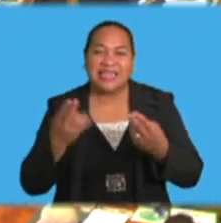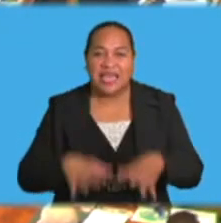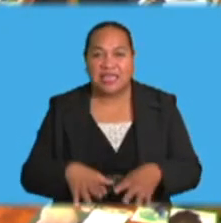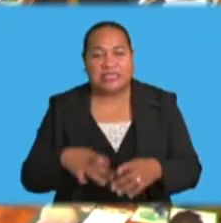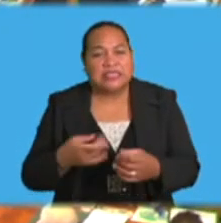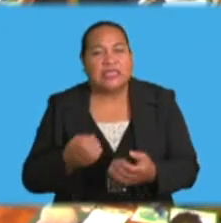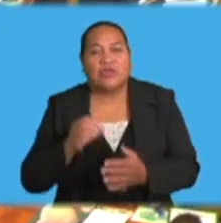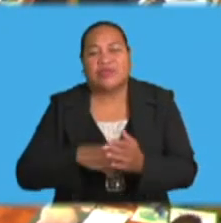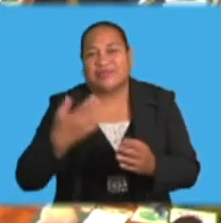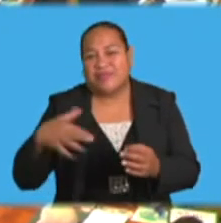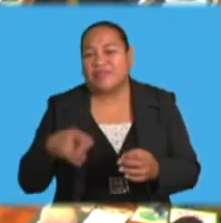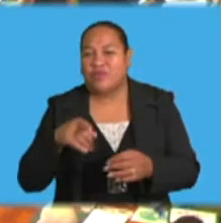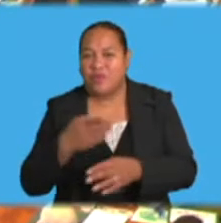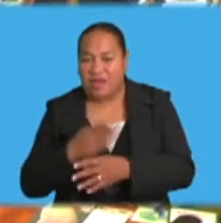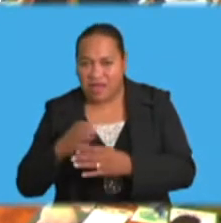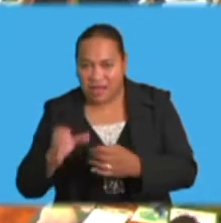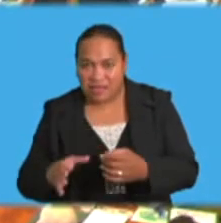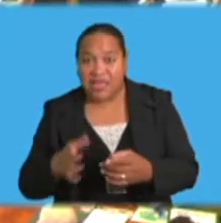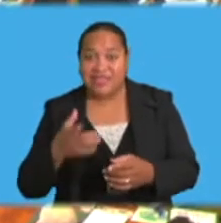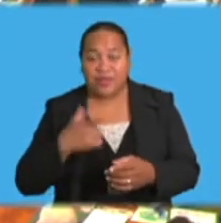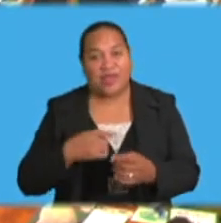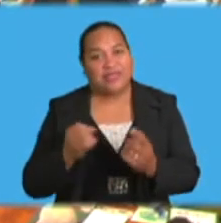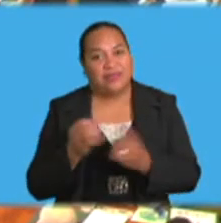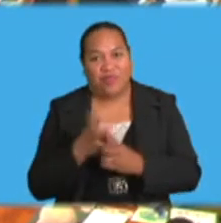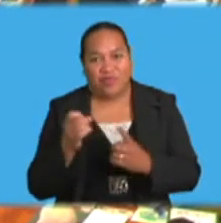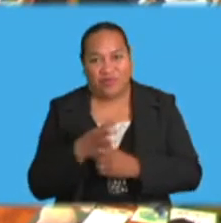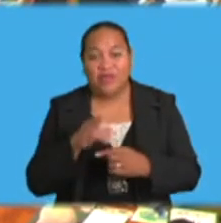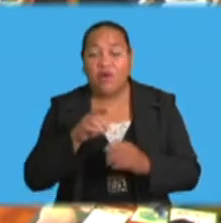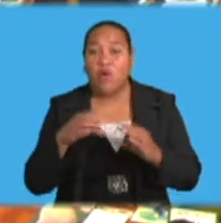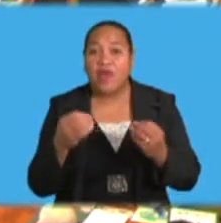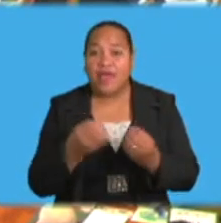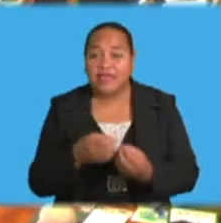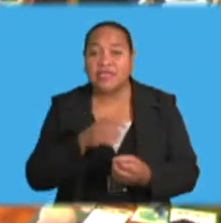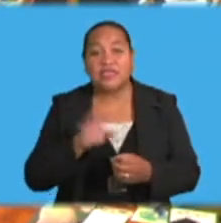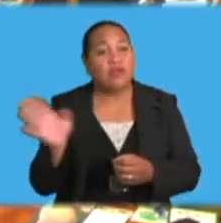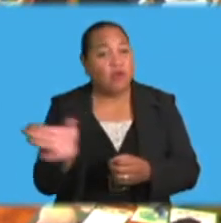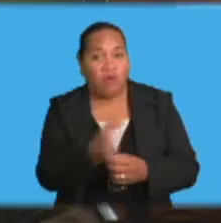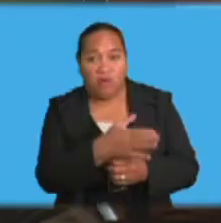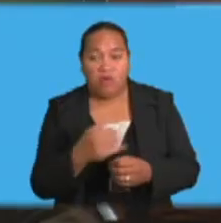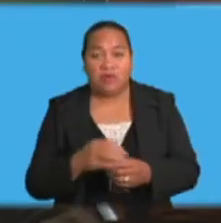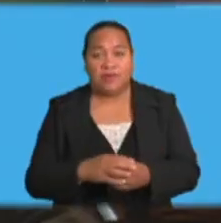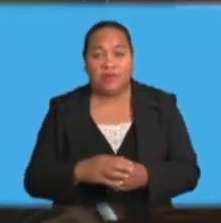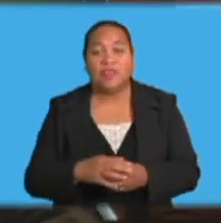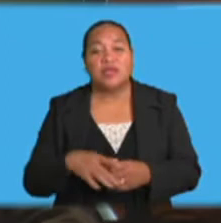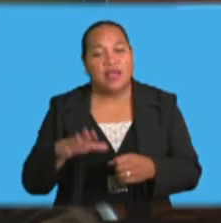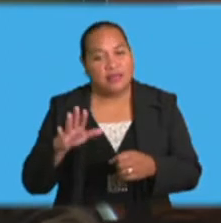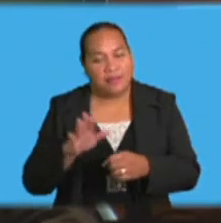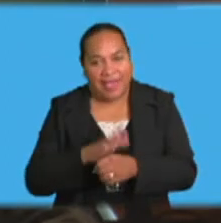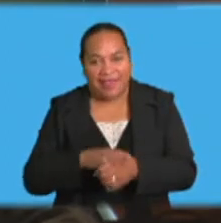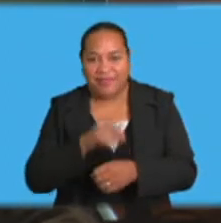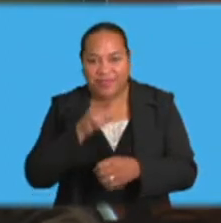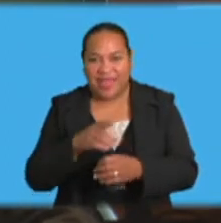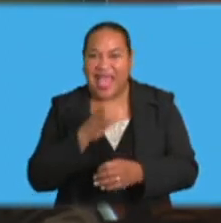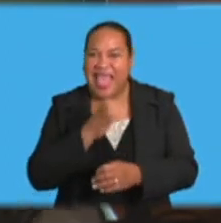employers, workers in the community, and because of this, it is critical for organizations and everybody to make employee safety